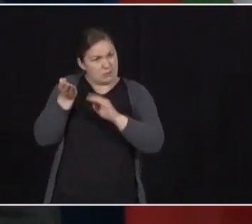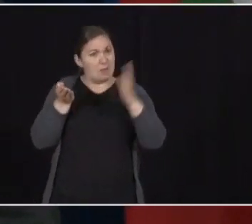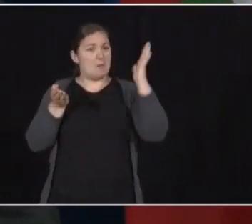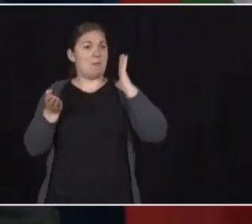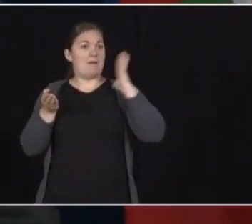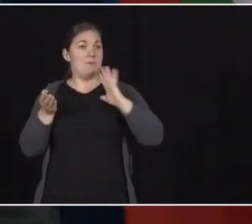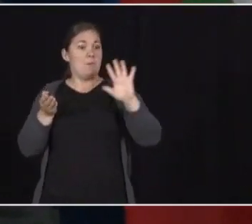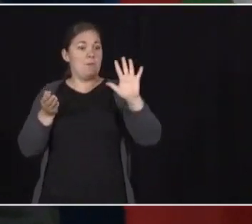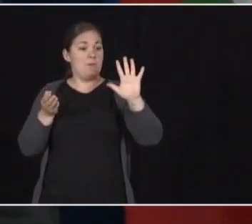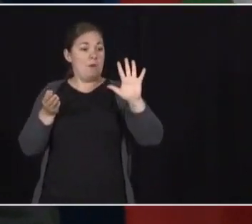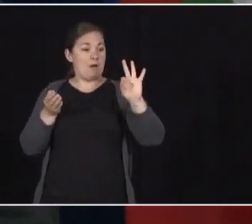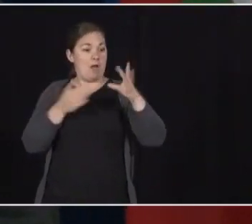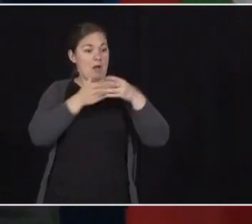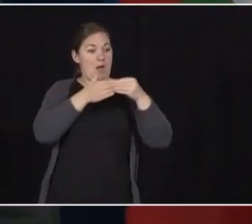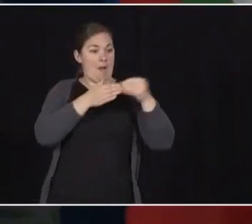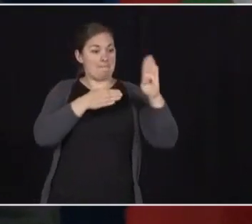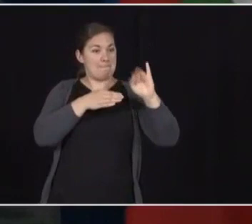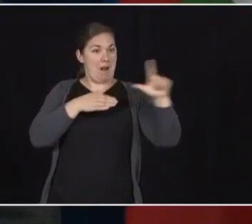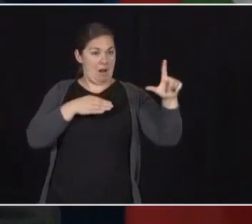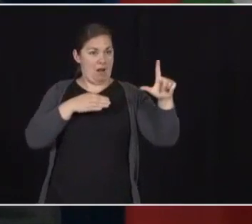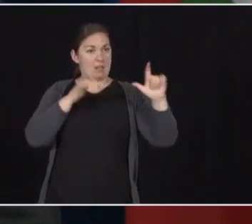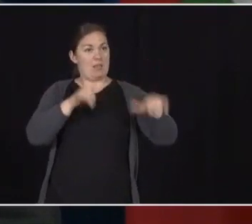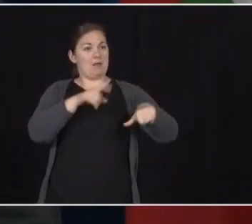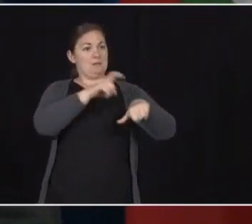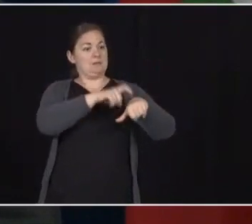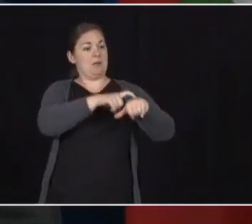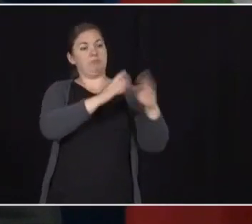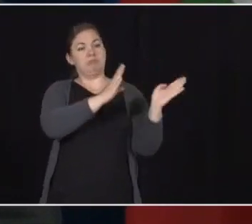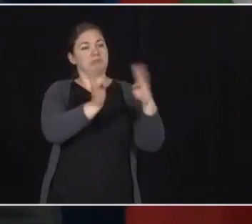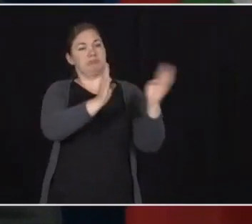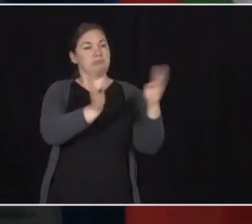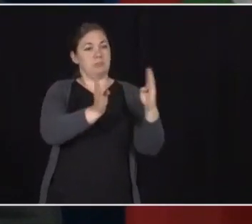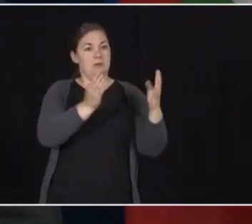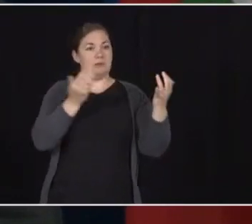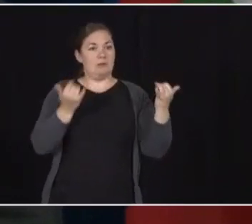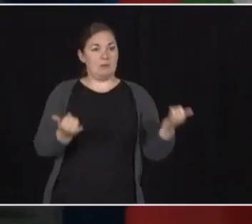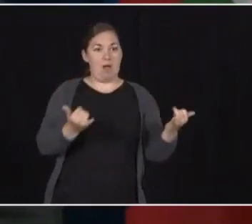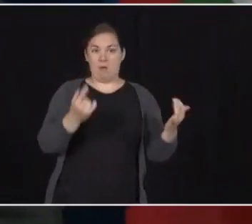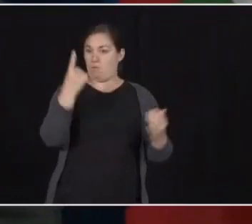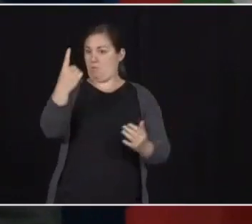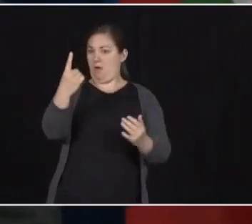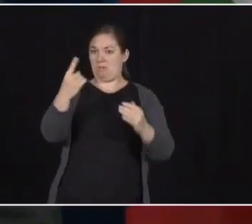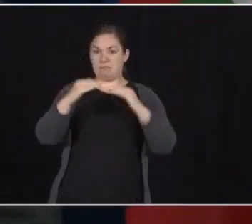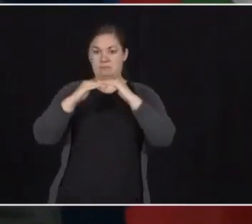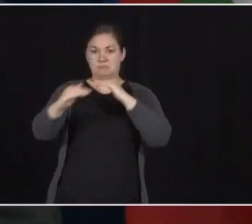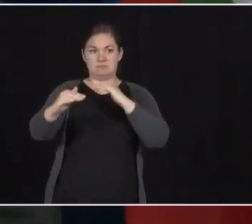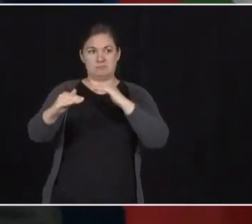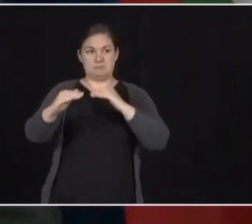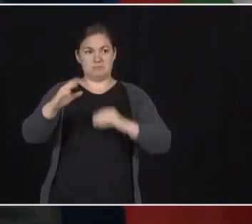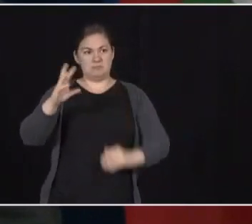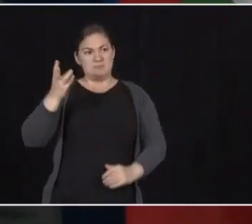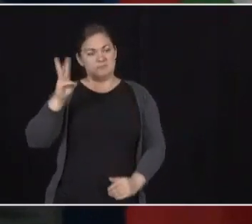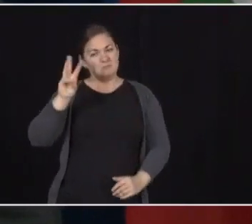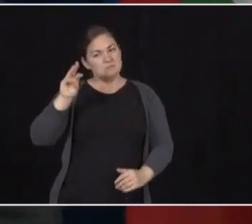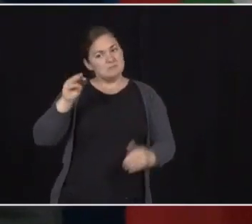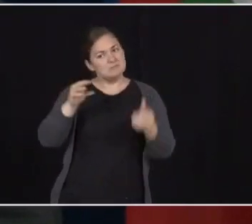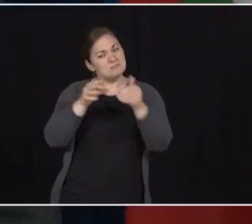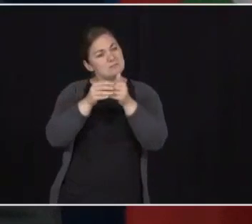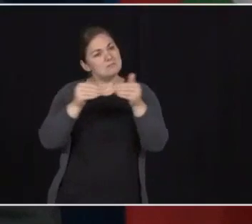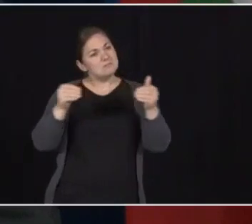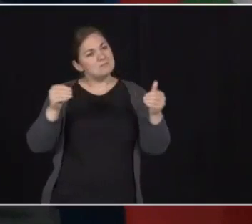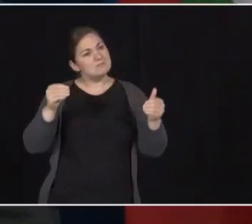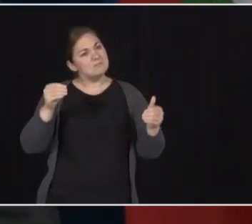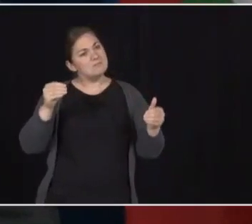$59 under time of use, it actually adds up to $60 if you apply the new 12.8 cent